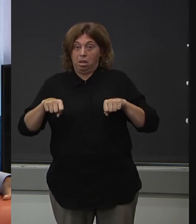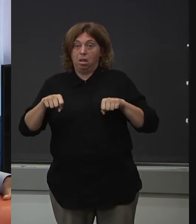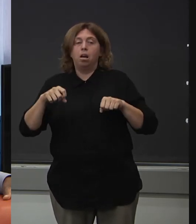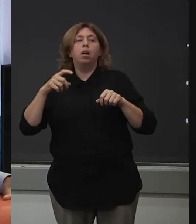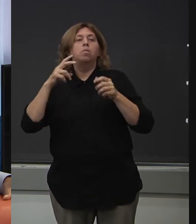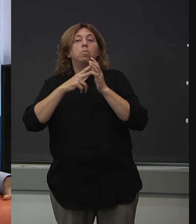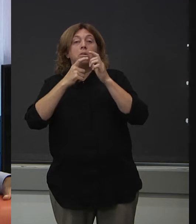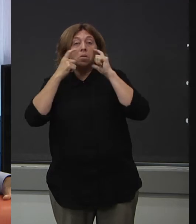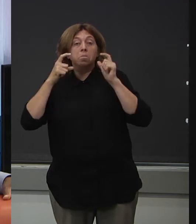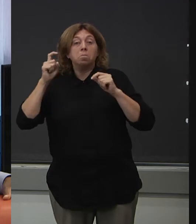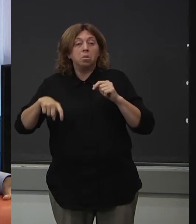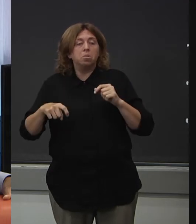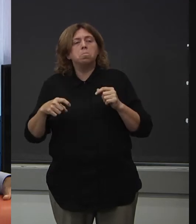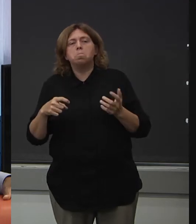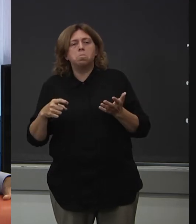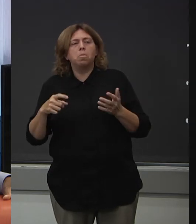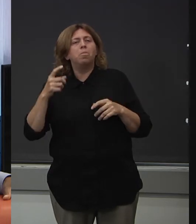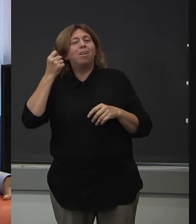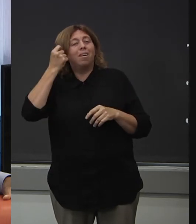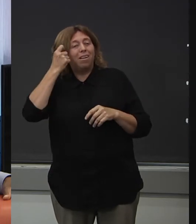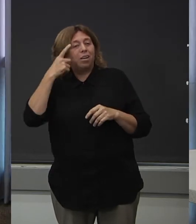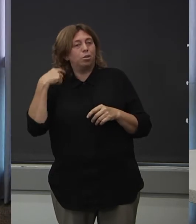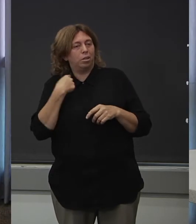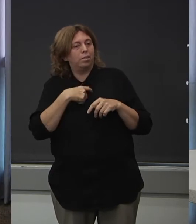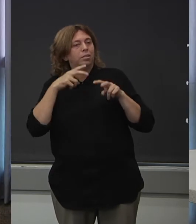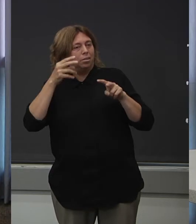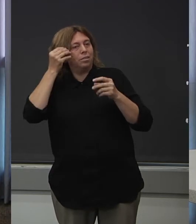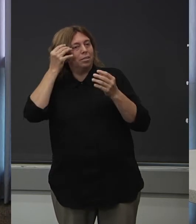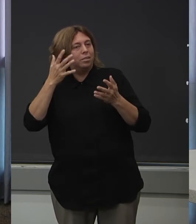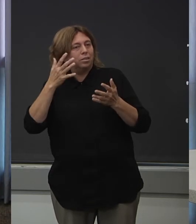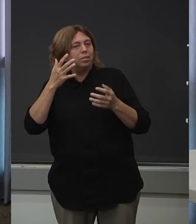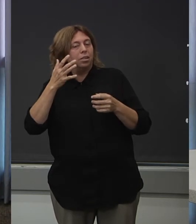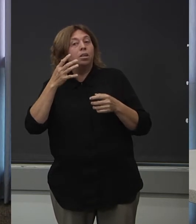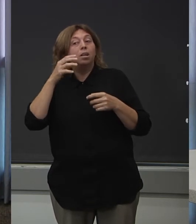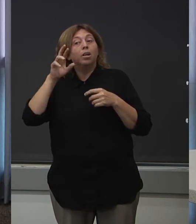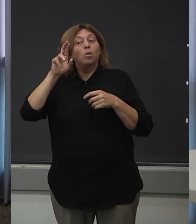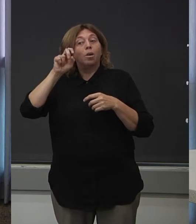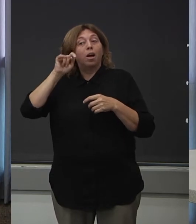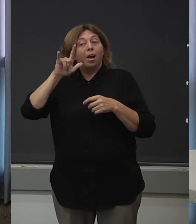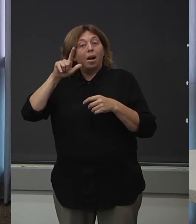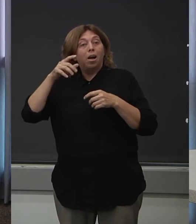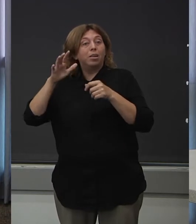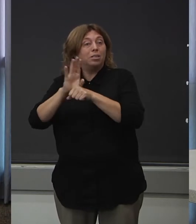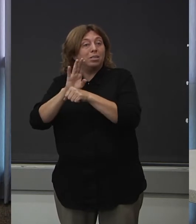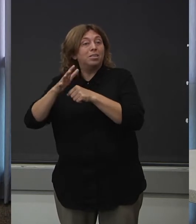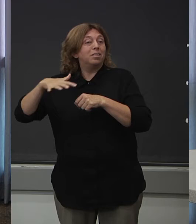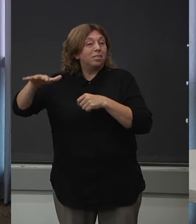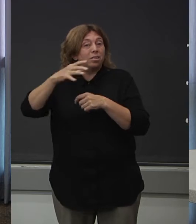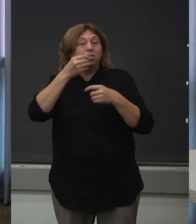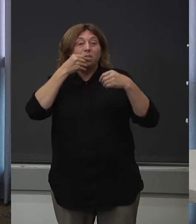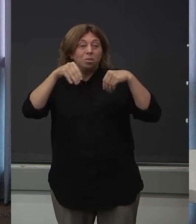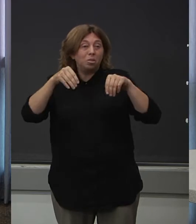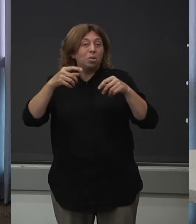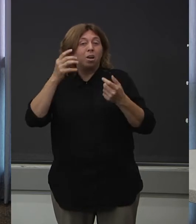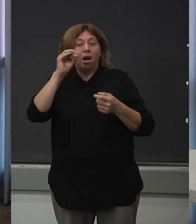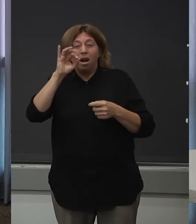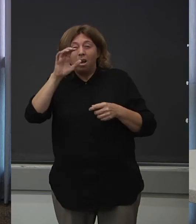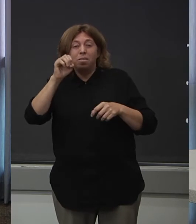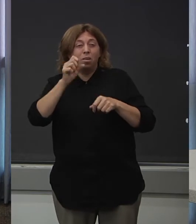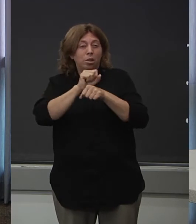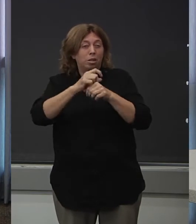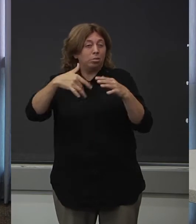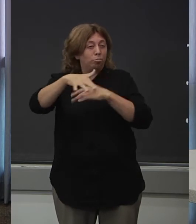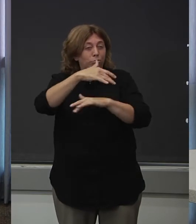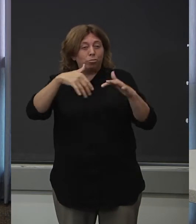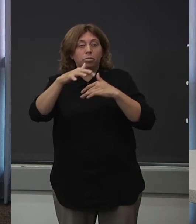in retail environments, office environments, and many environments, there's a recognition, an assumption